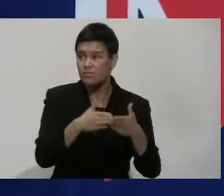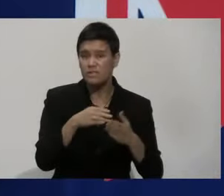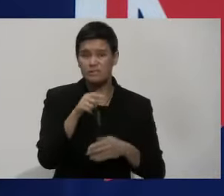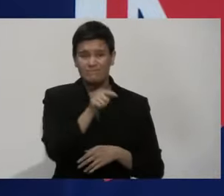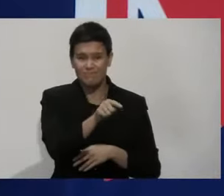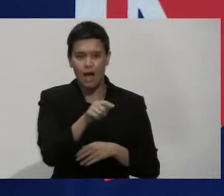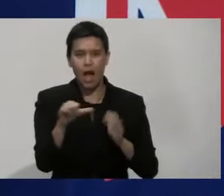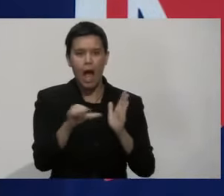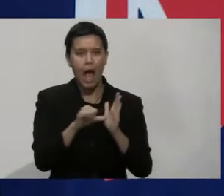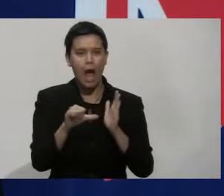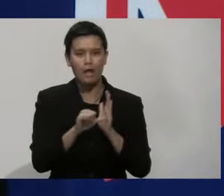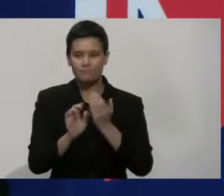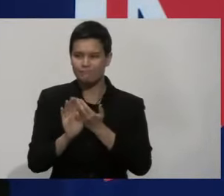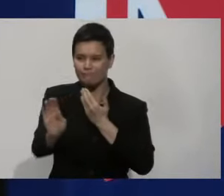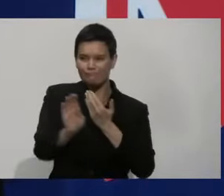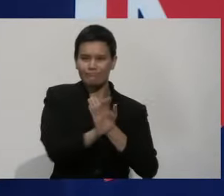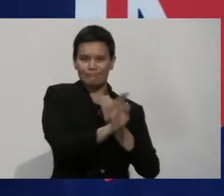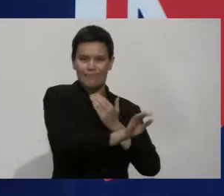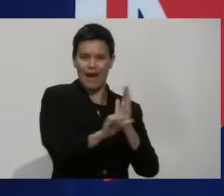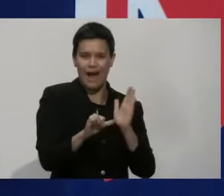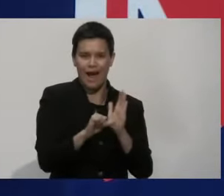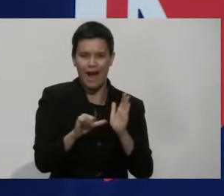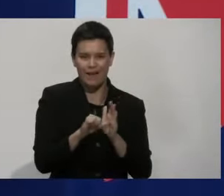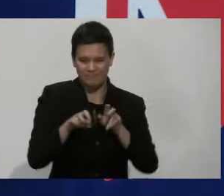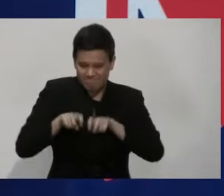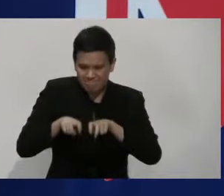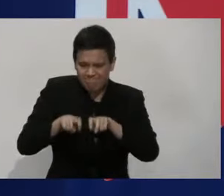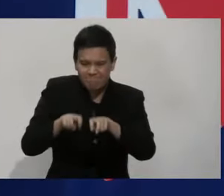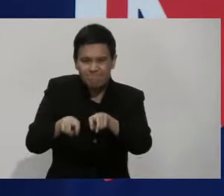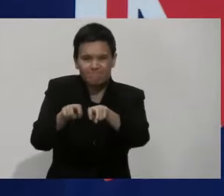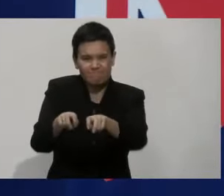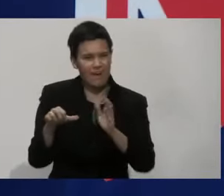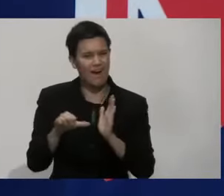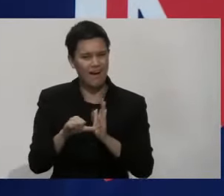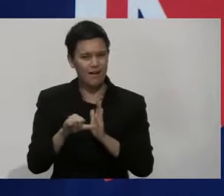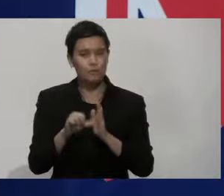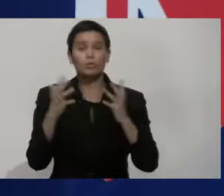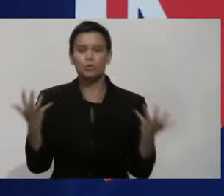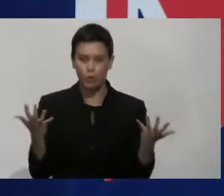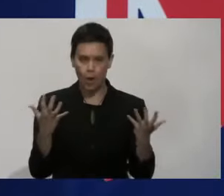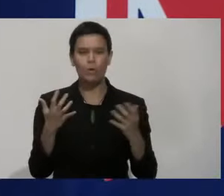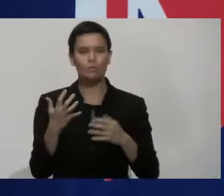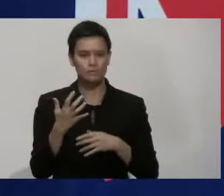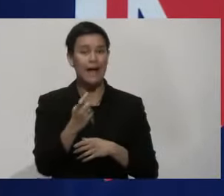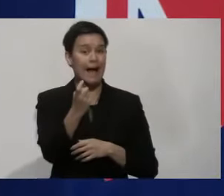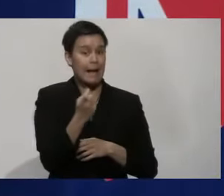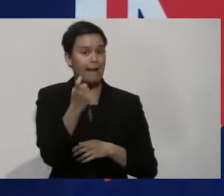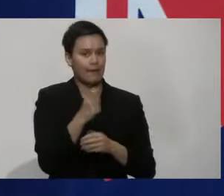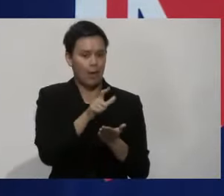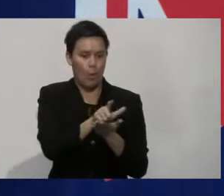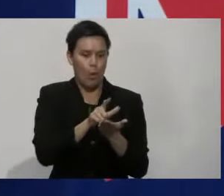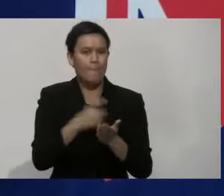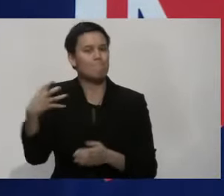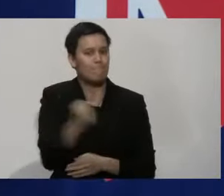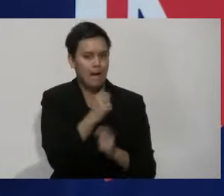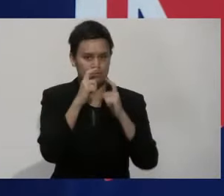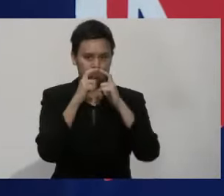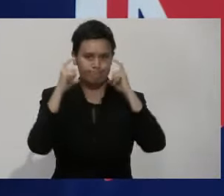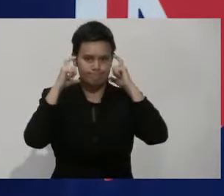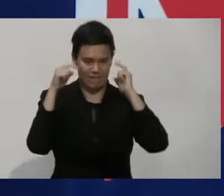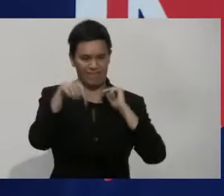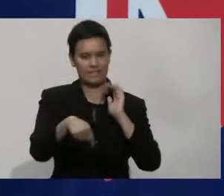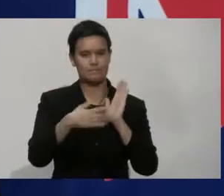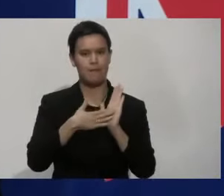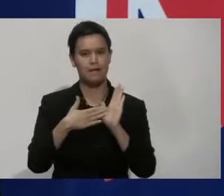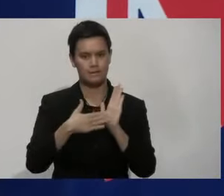people. In the meantime, we again urge everyone in Auckland to wear face coverings in public generally, as we've continued to